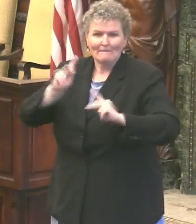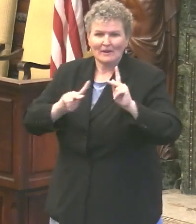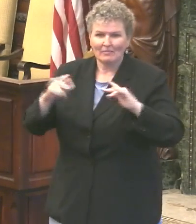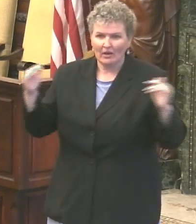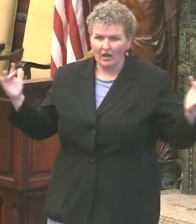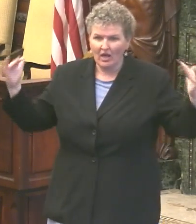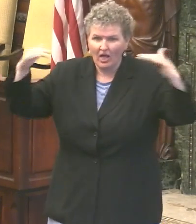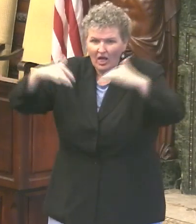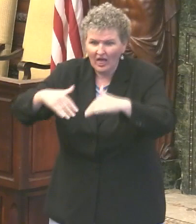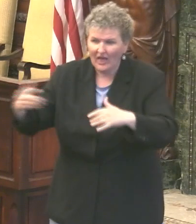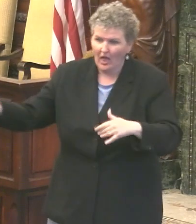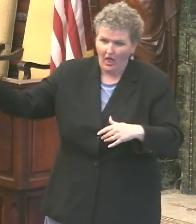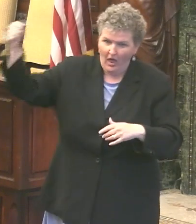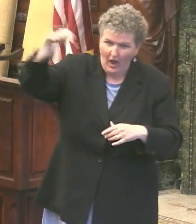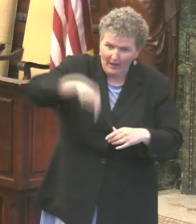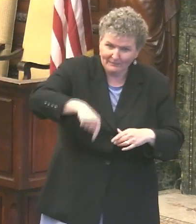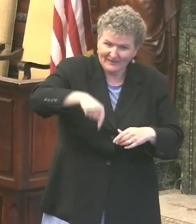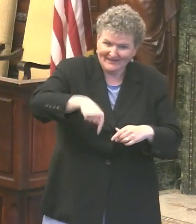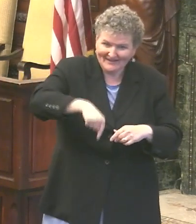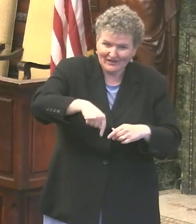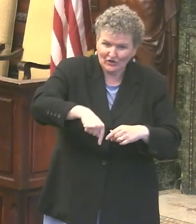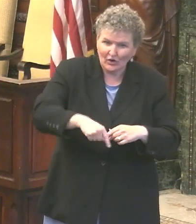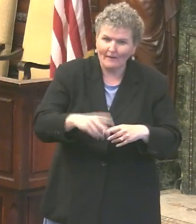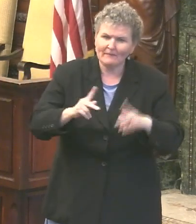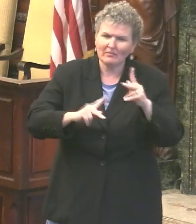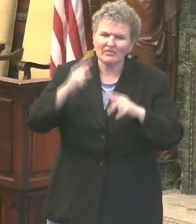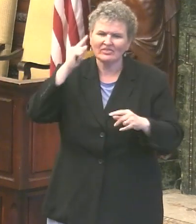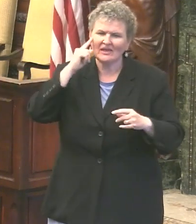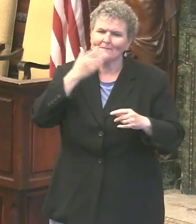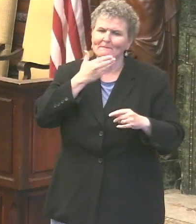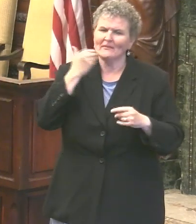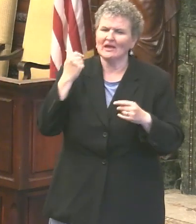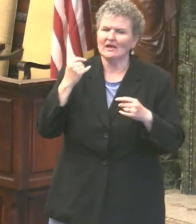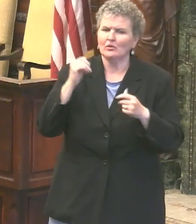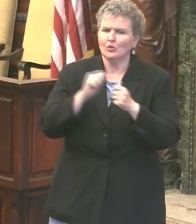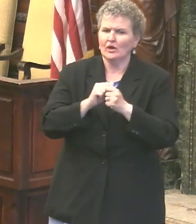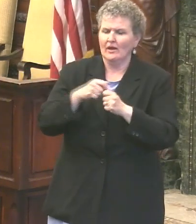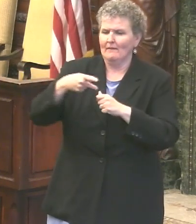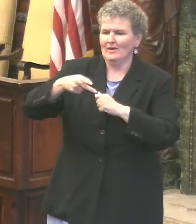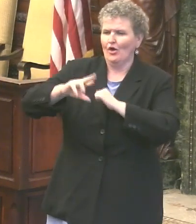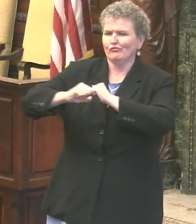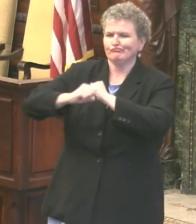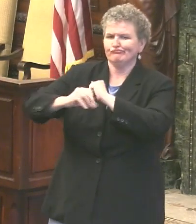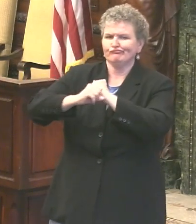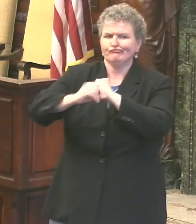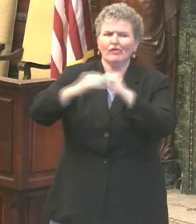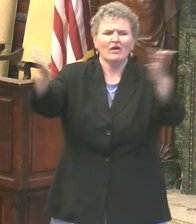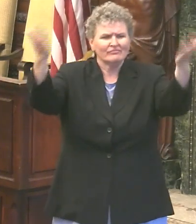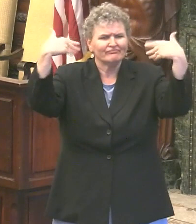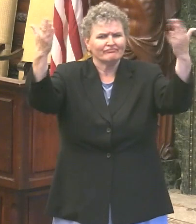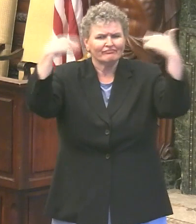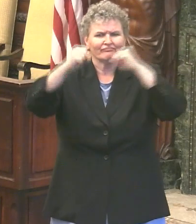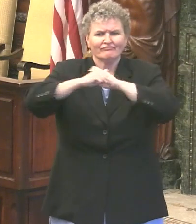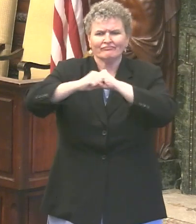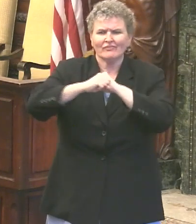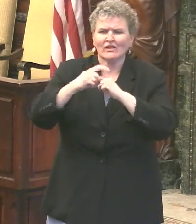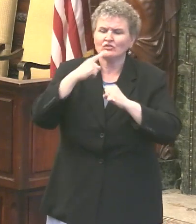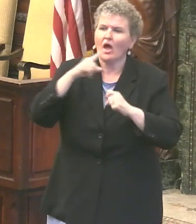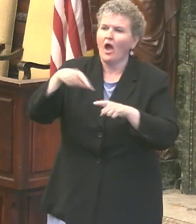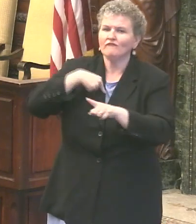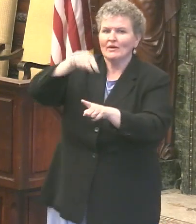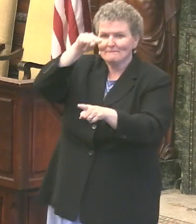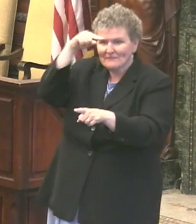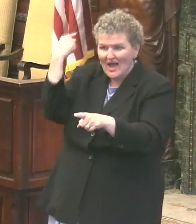sites? Do you think there may need to be a better PR campaign? Well, I do think we need to do more, and the more things that we are doing is, number